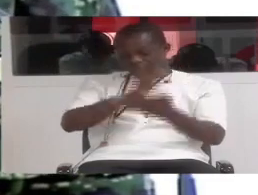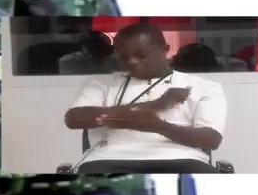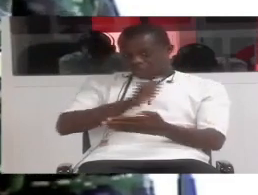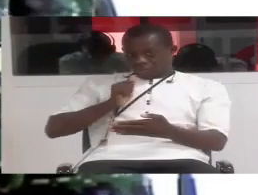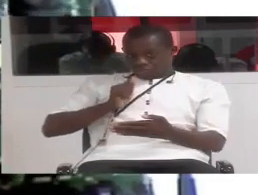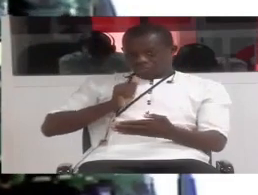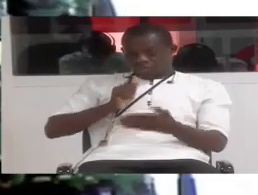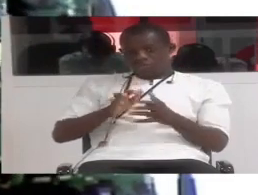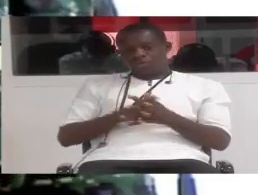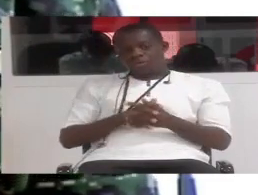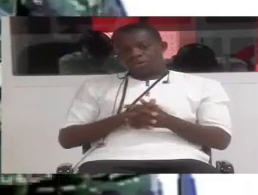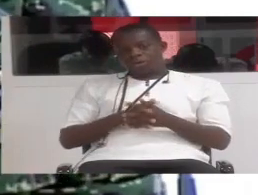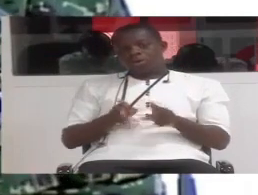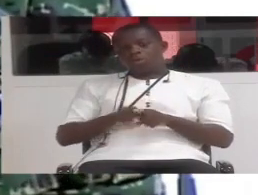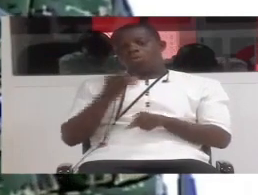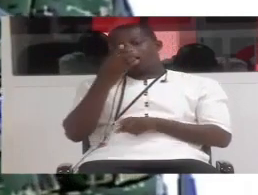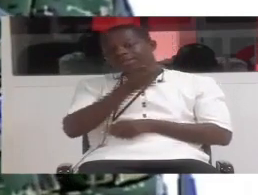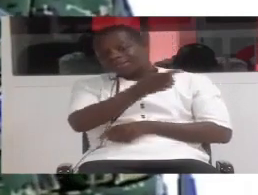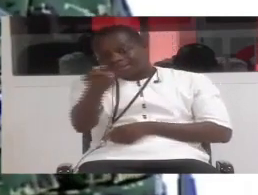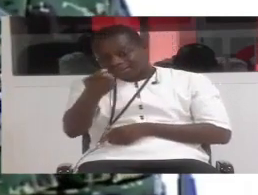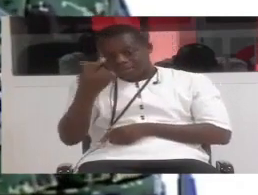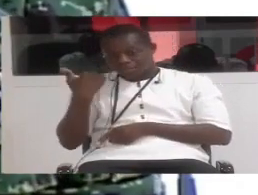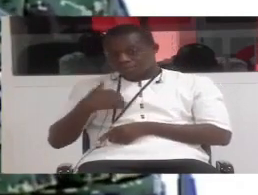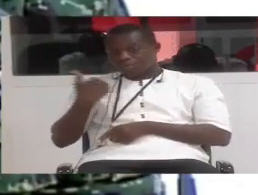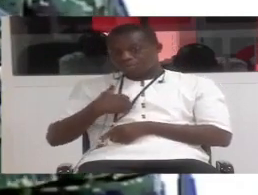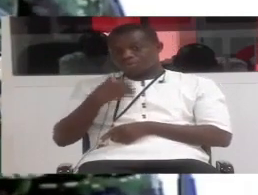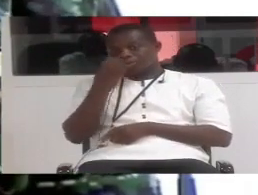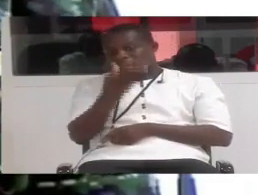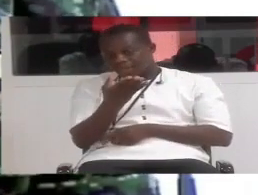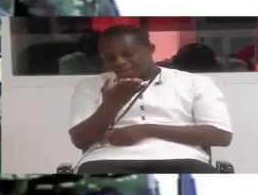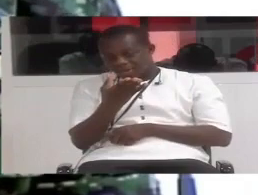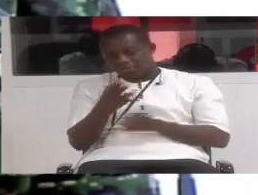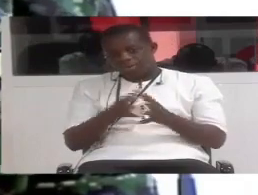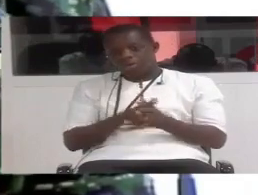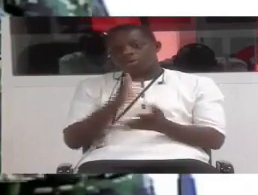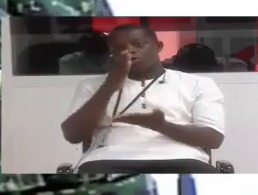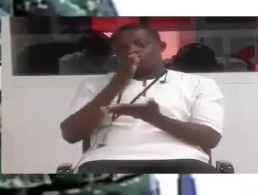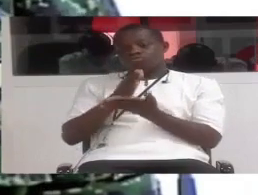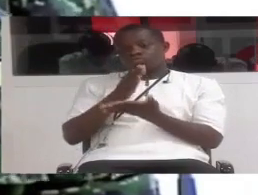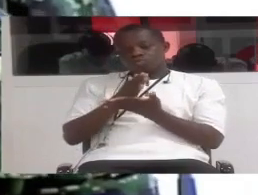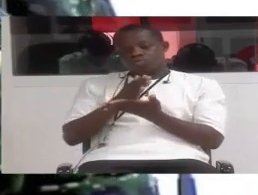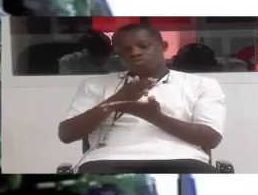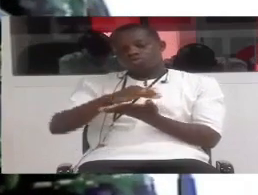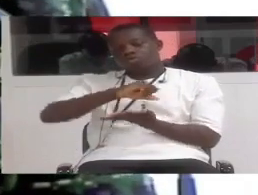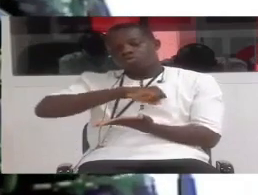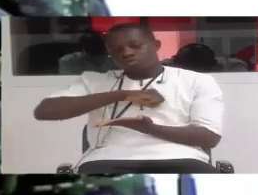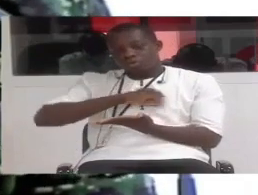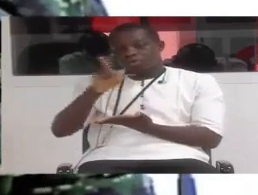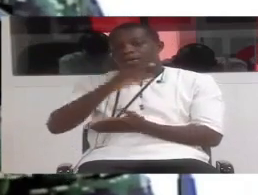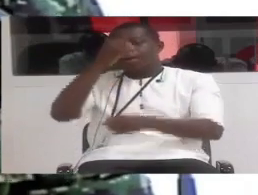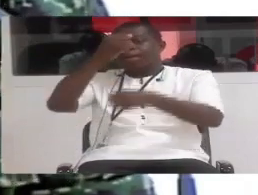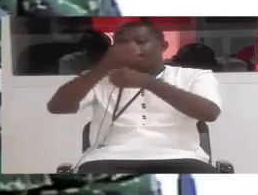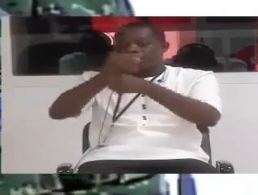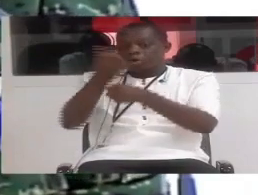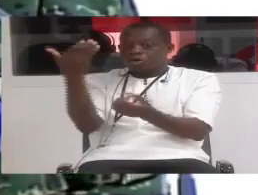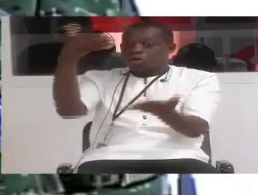us moy gaay ne that they said that de ga ñom lulen indi moy